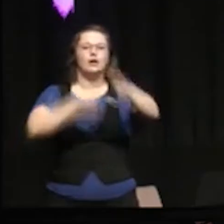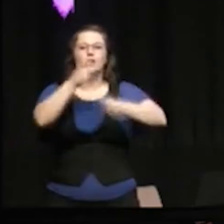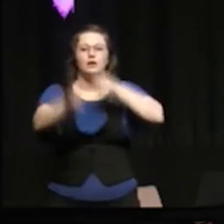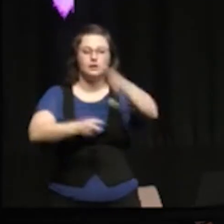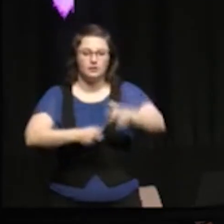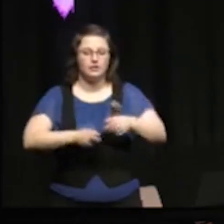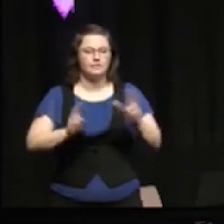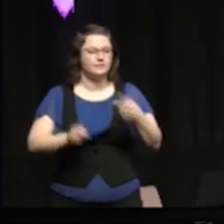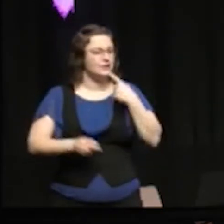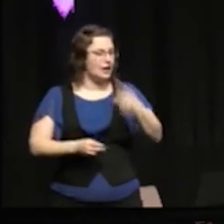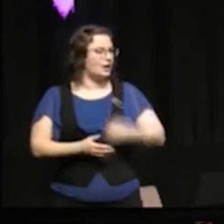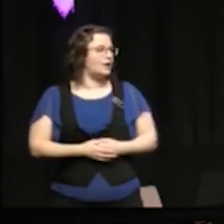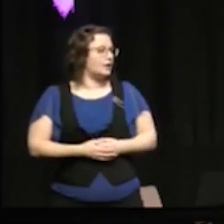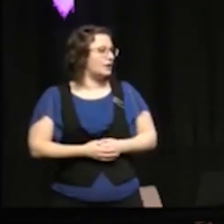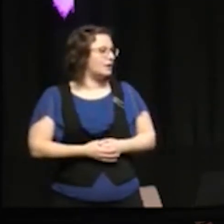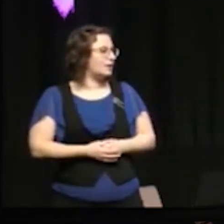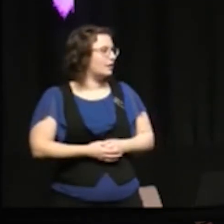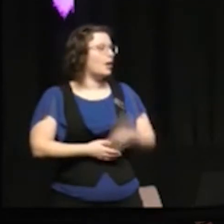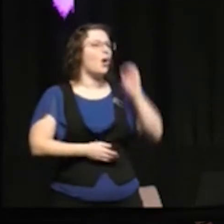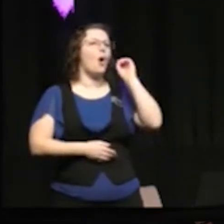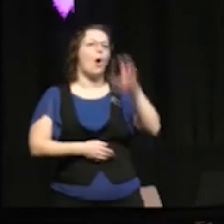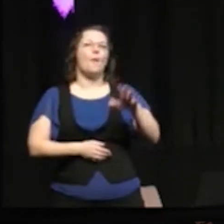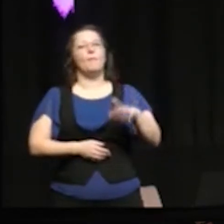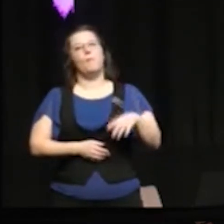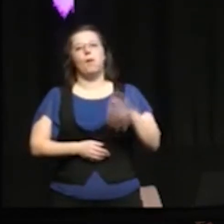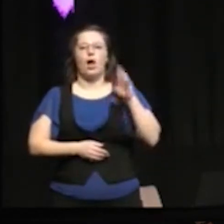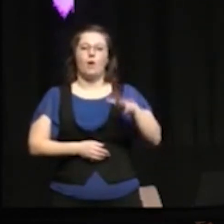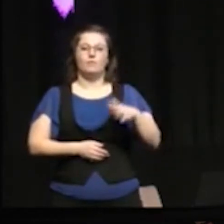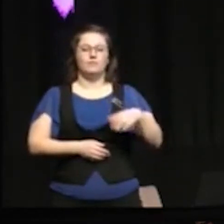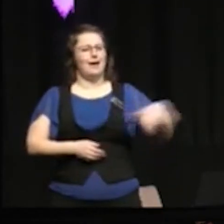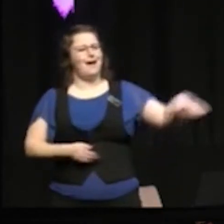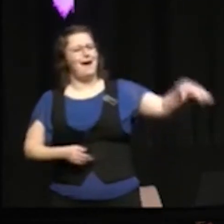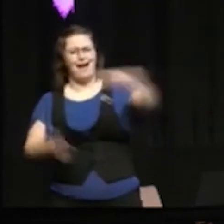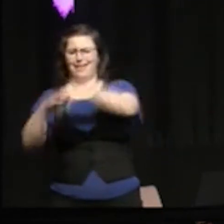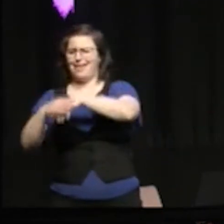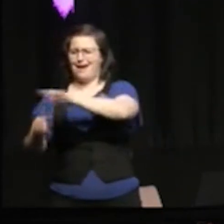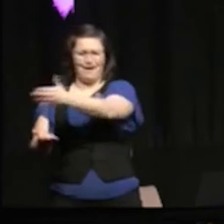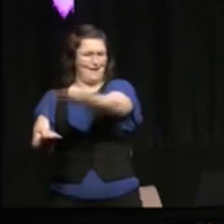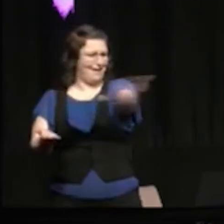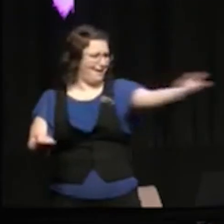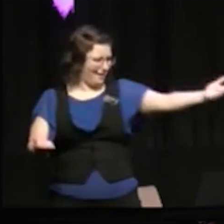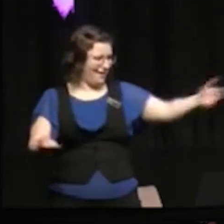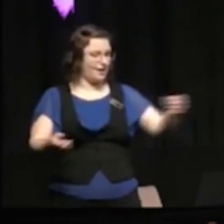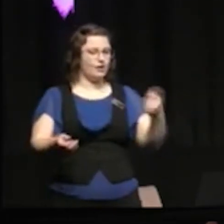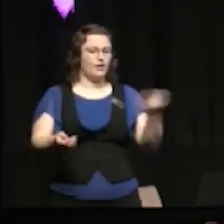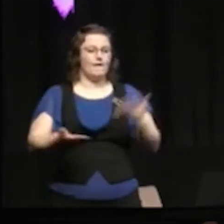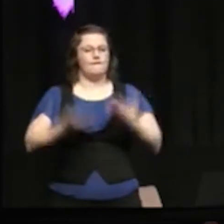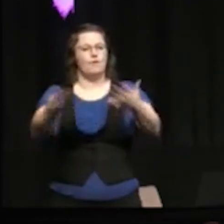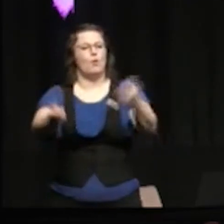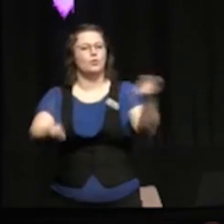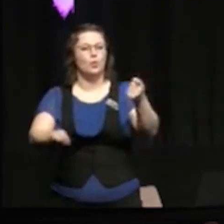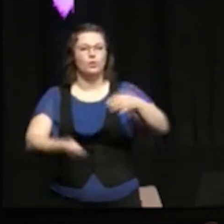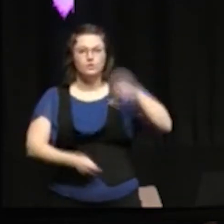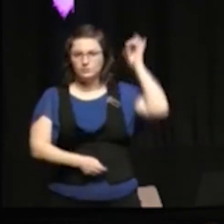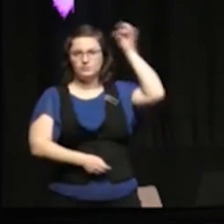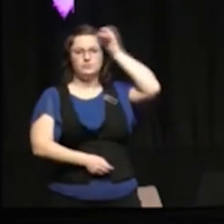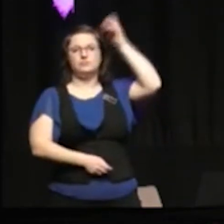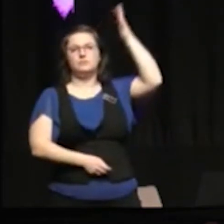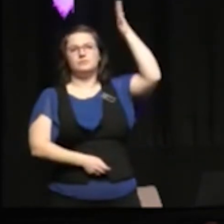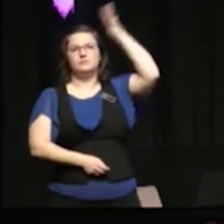shift just a little bit then. With some of these views proposed, there's the other side, of course. If you could give every